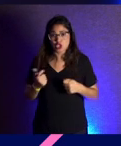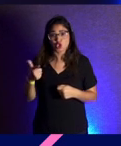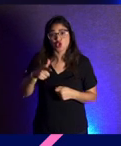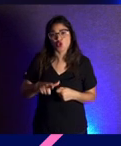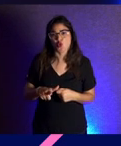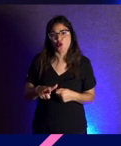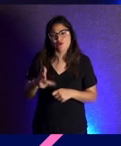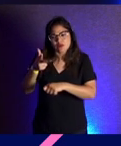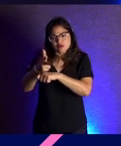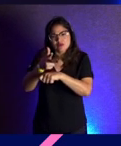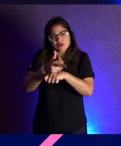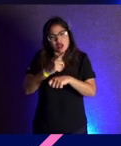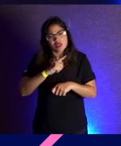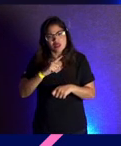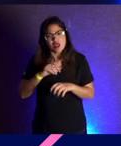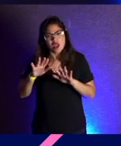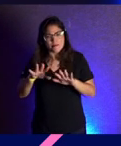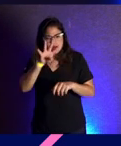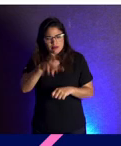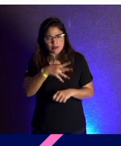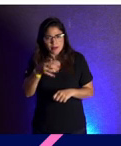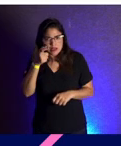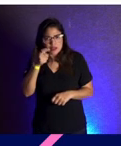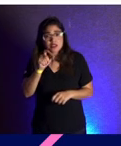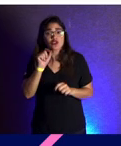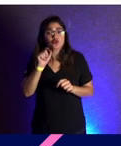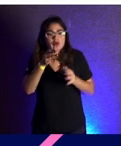table is the final part.